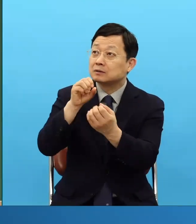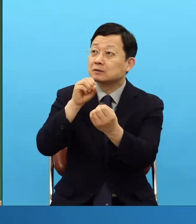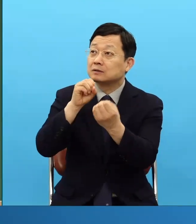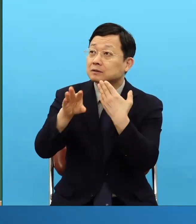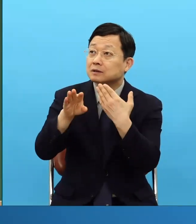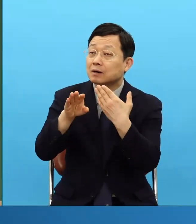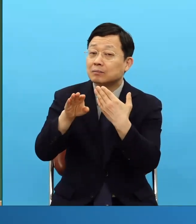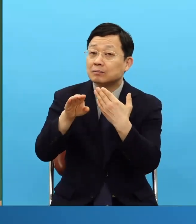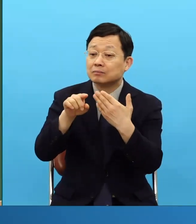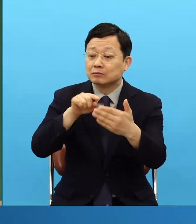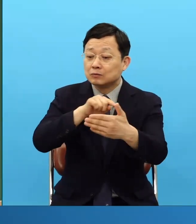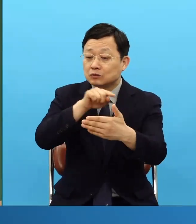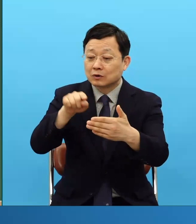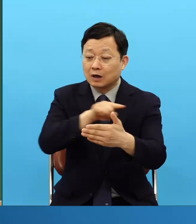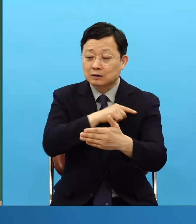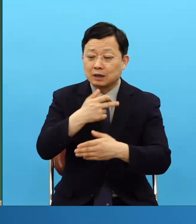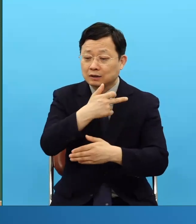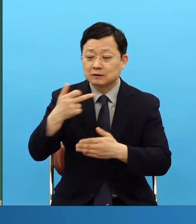received